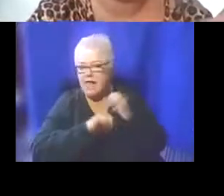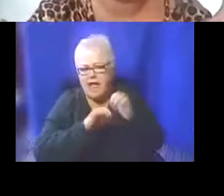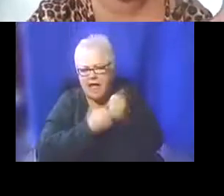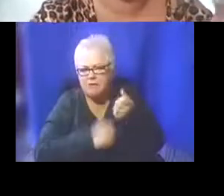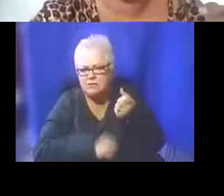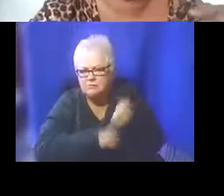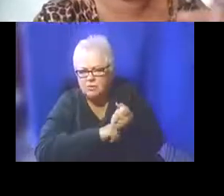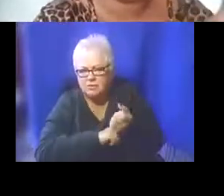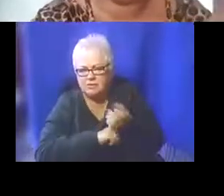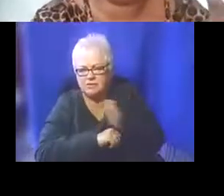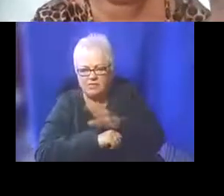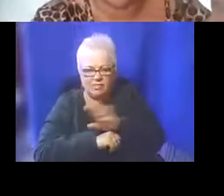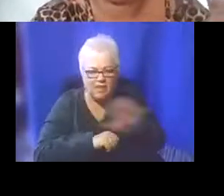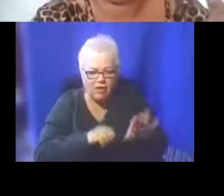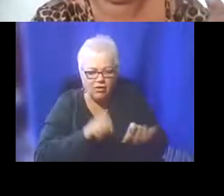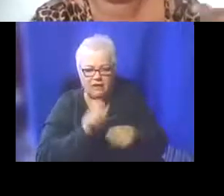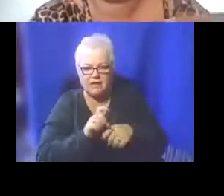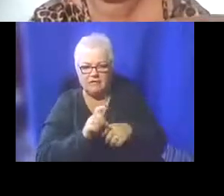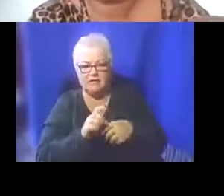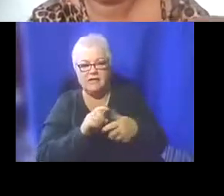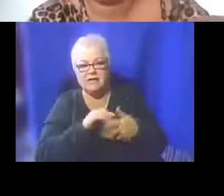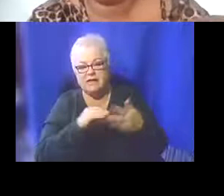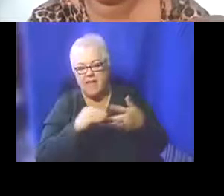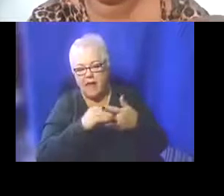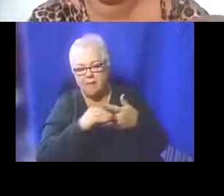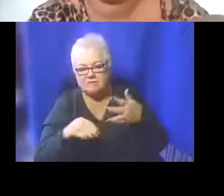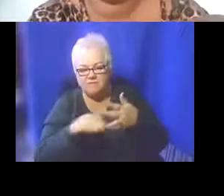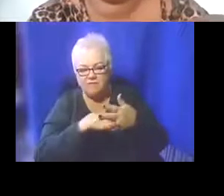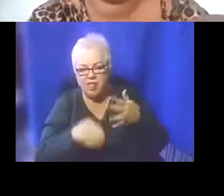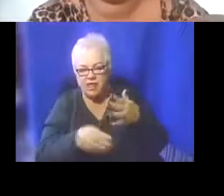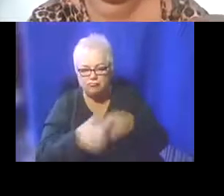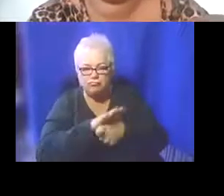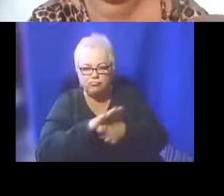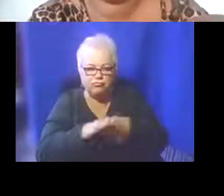or support and fill in those gaps.